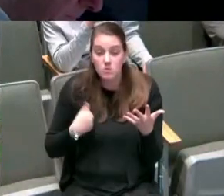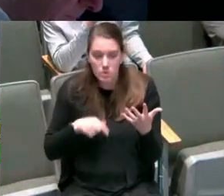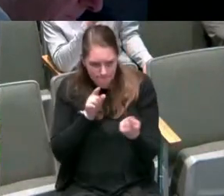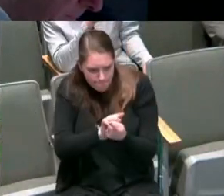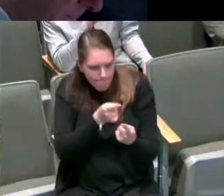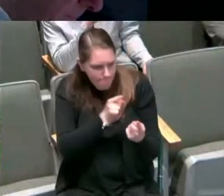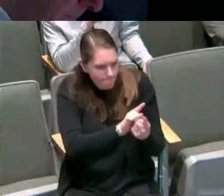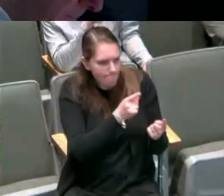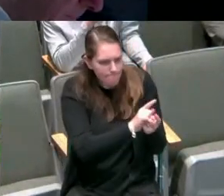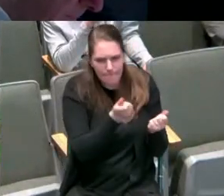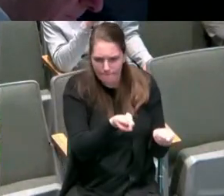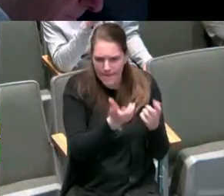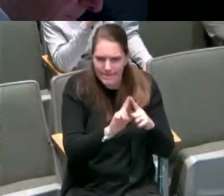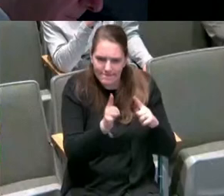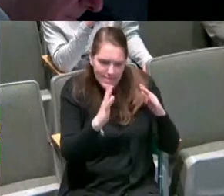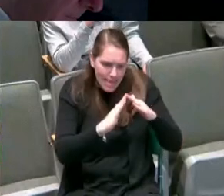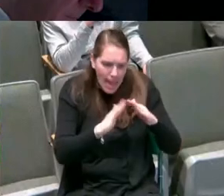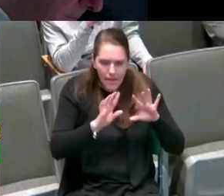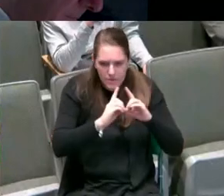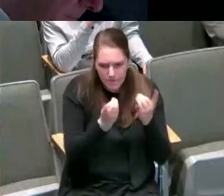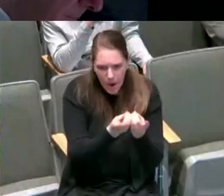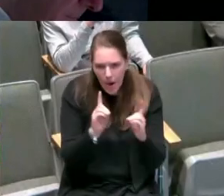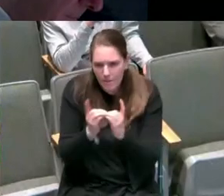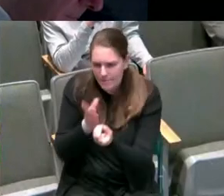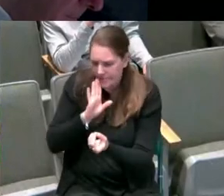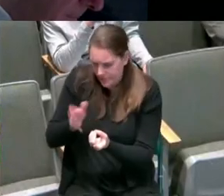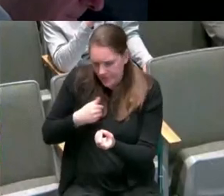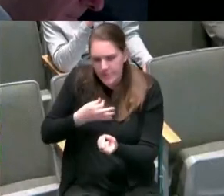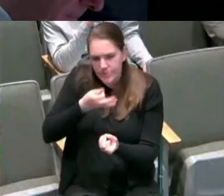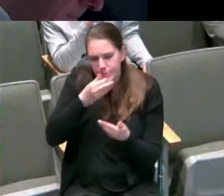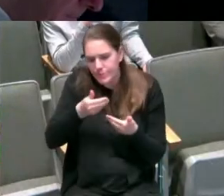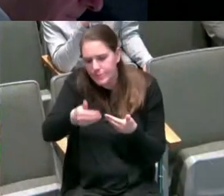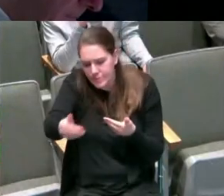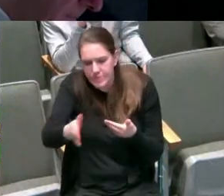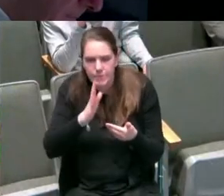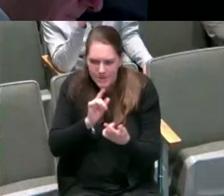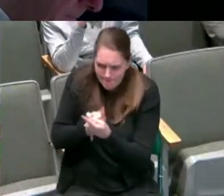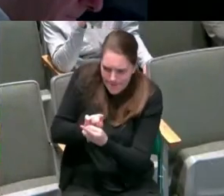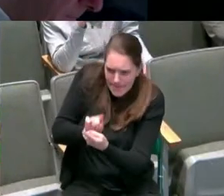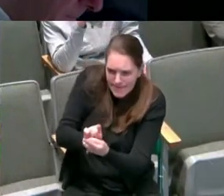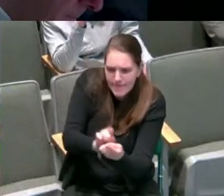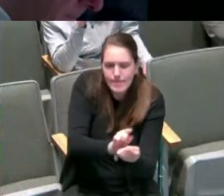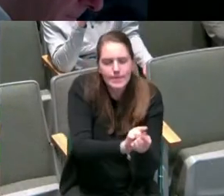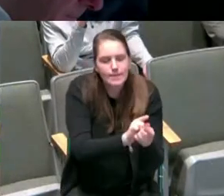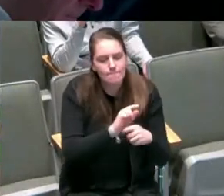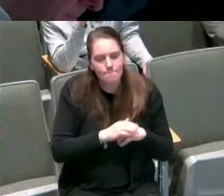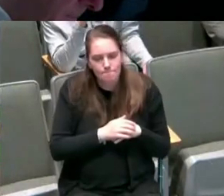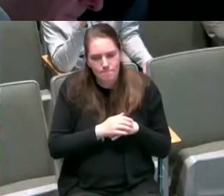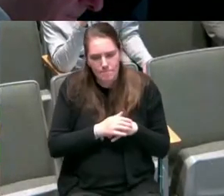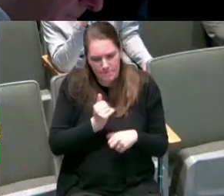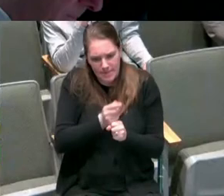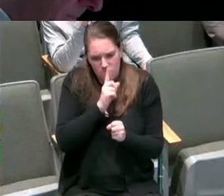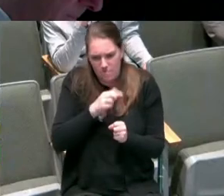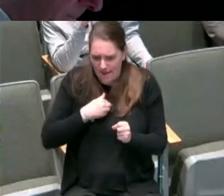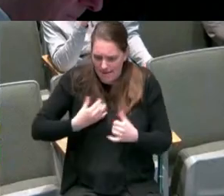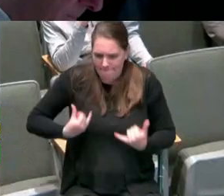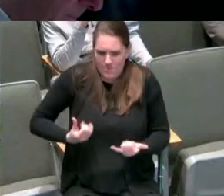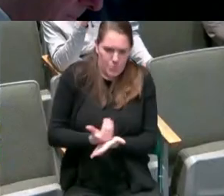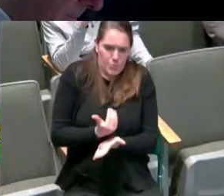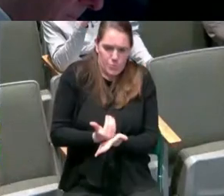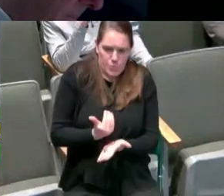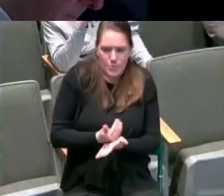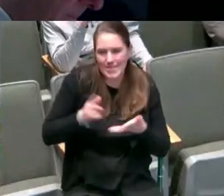departments we'll be meeting with others in the coming weeks to to develop a comprehensive needs assessment